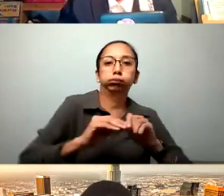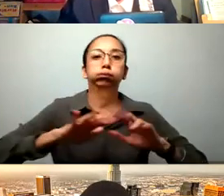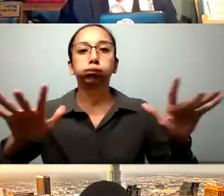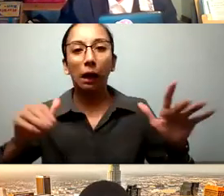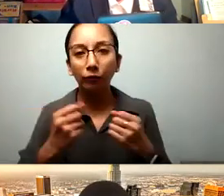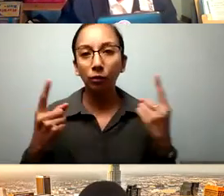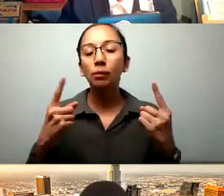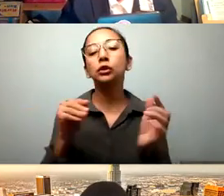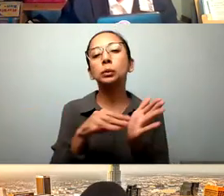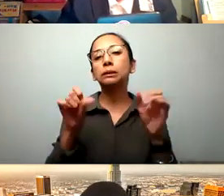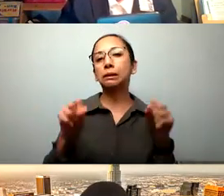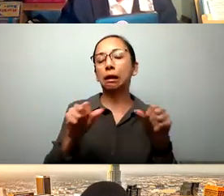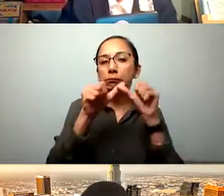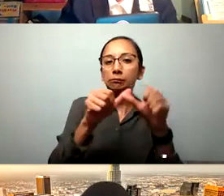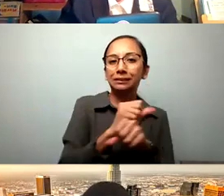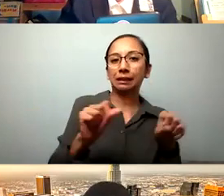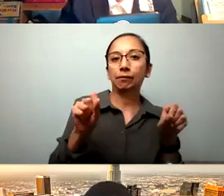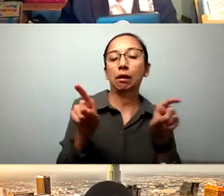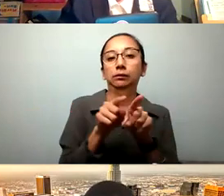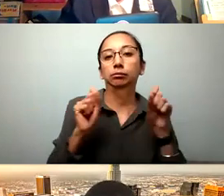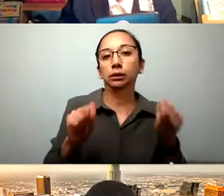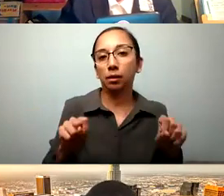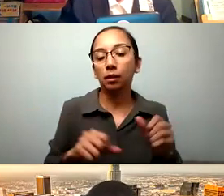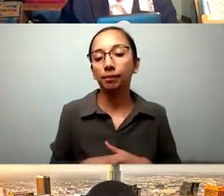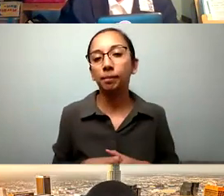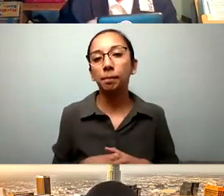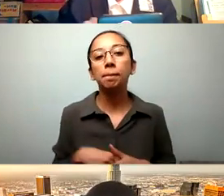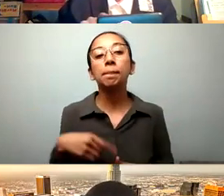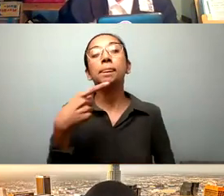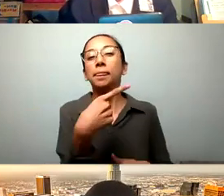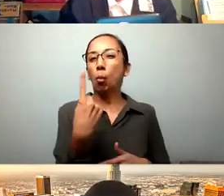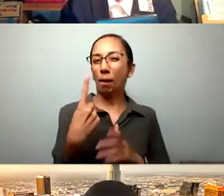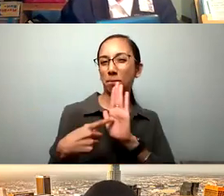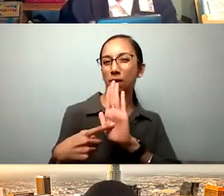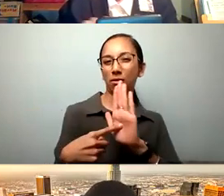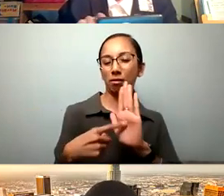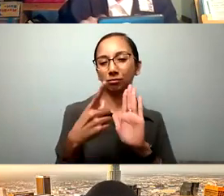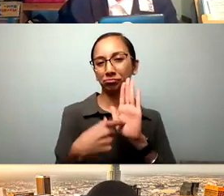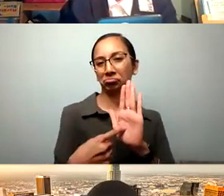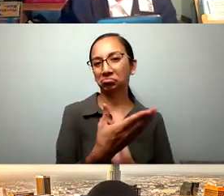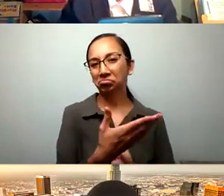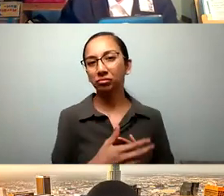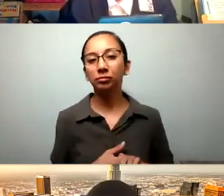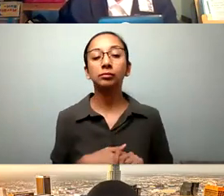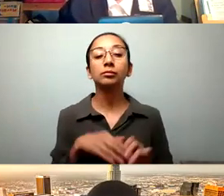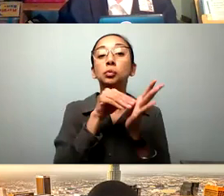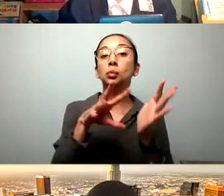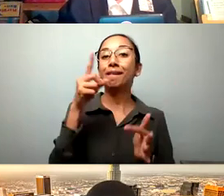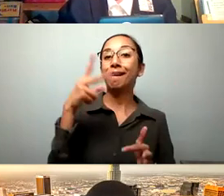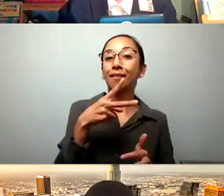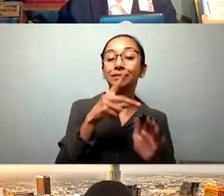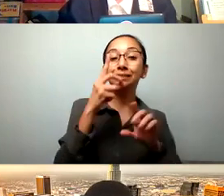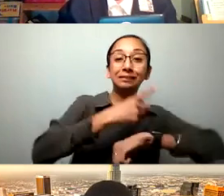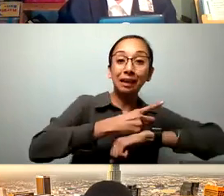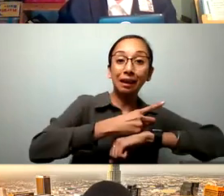as safe as possible at school. And so this is a model where students are half day on site and half